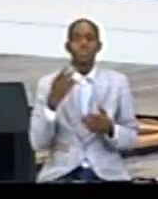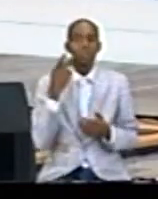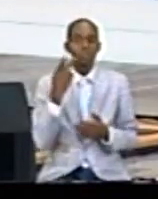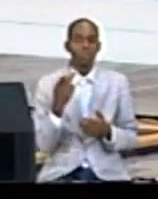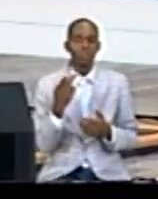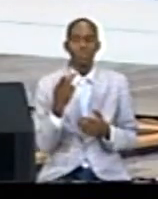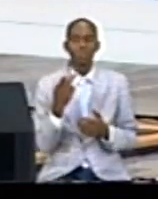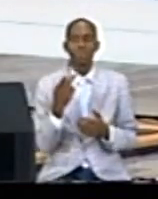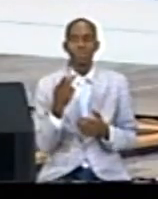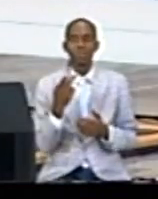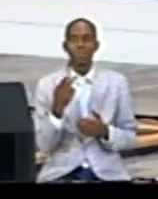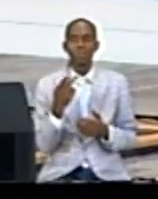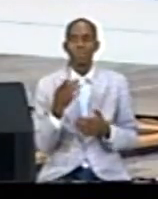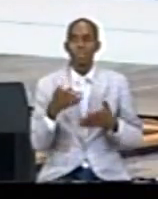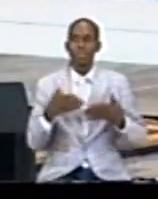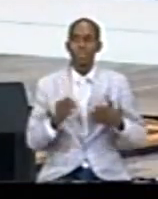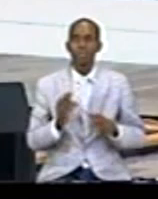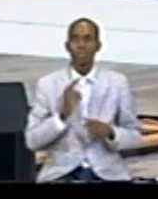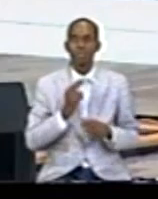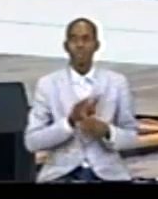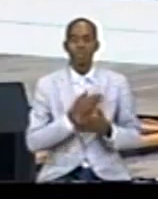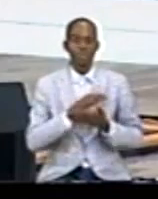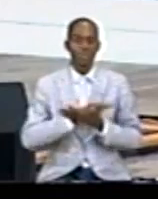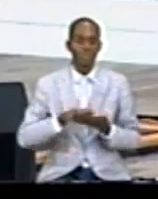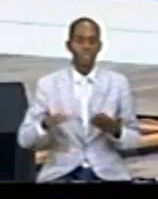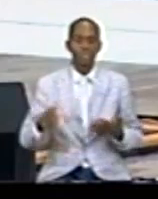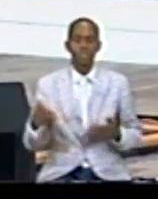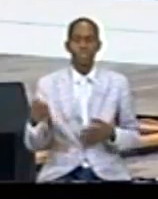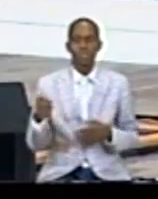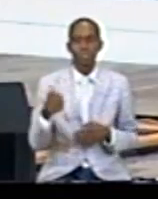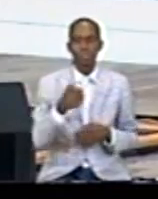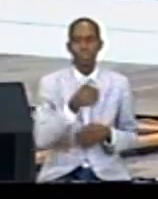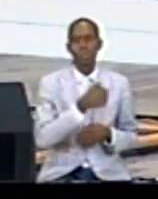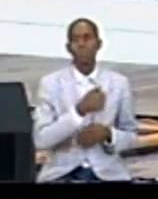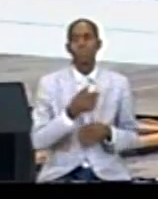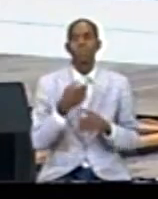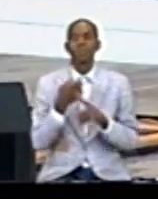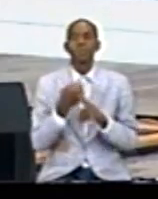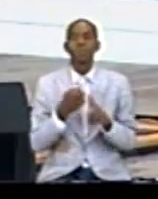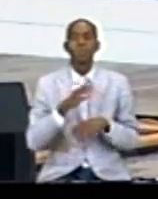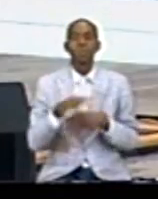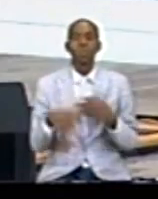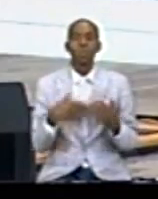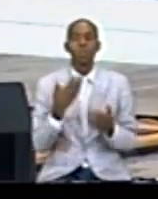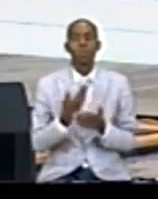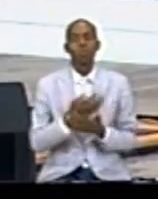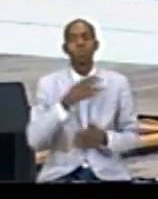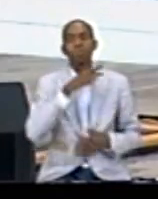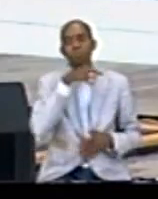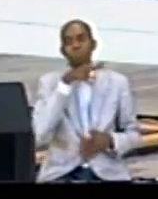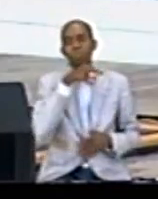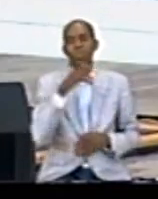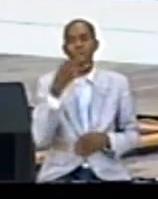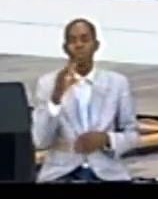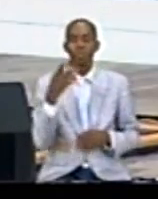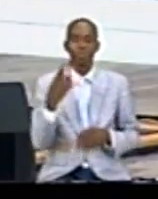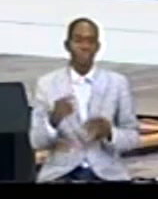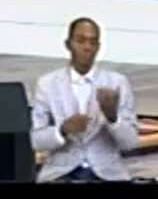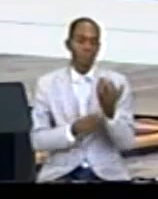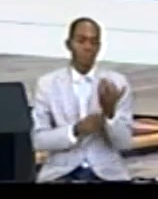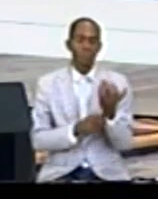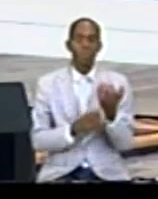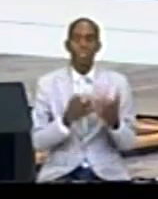yourself. Let us cleanse ourselves from all filthiness of the flesh